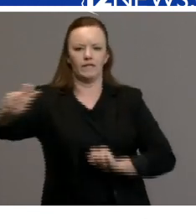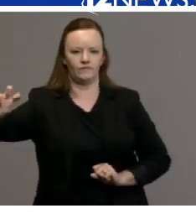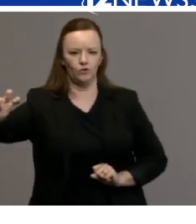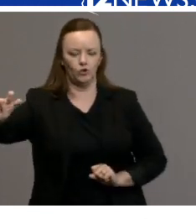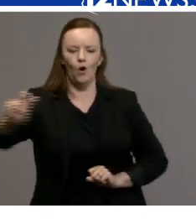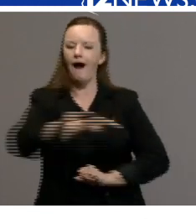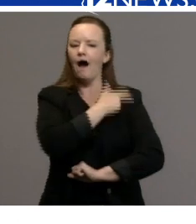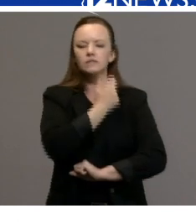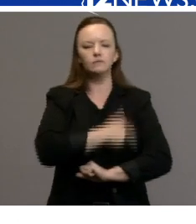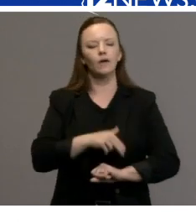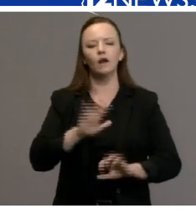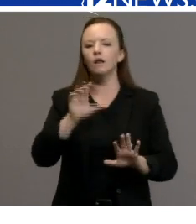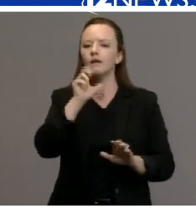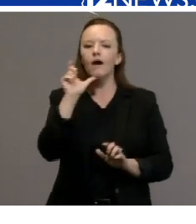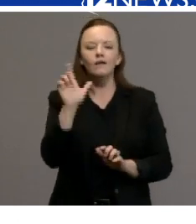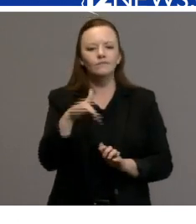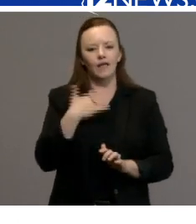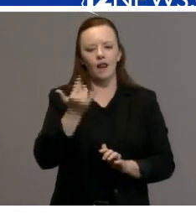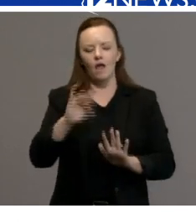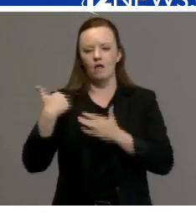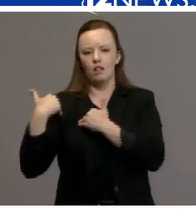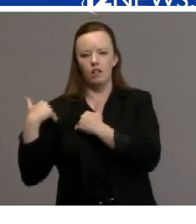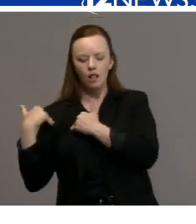back to caring for other patients.